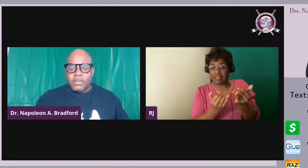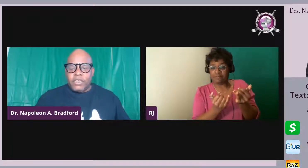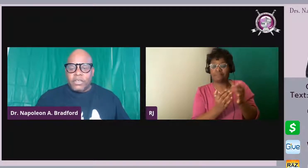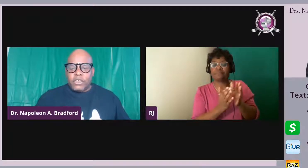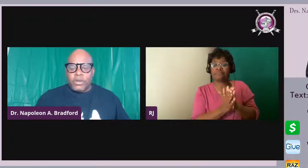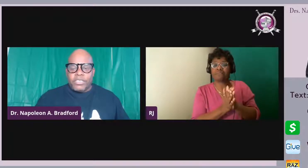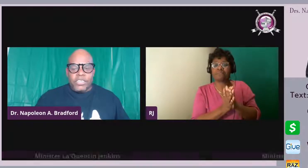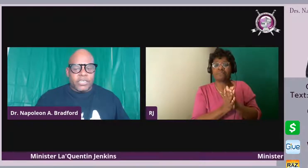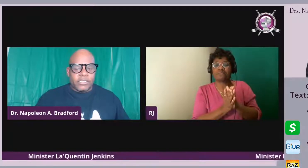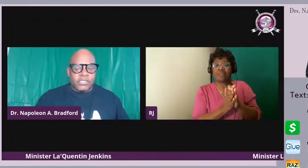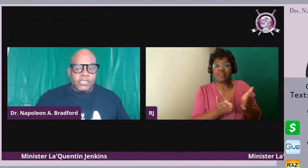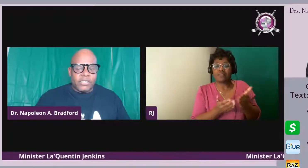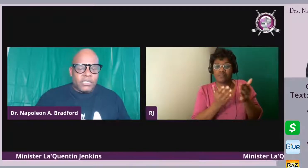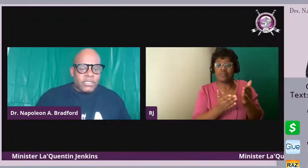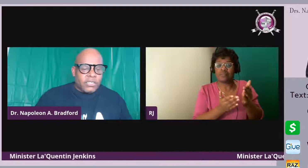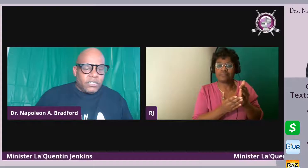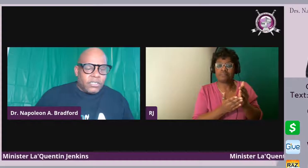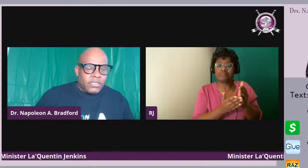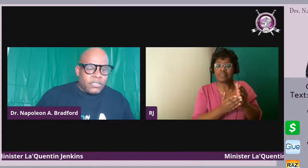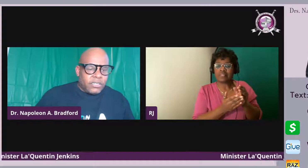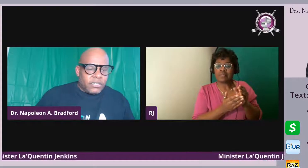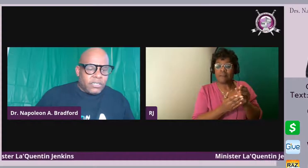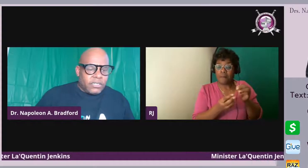Minister LaQuentin Jenkins.